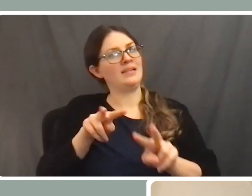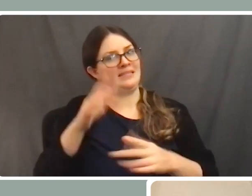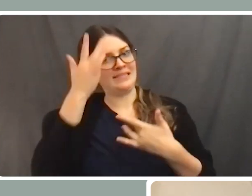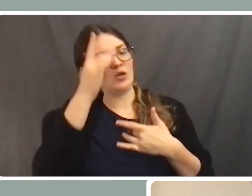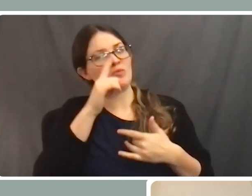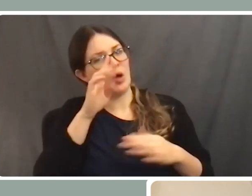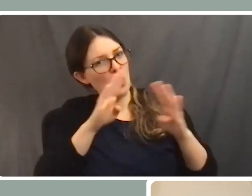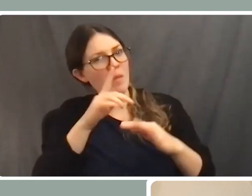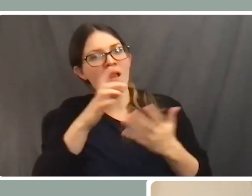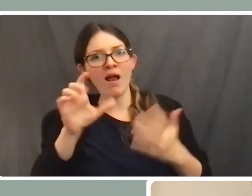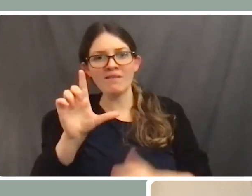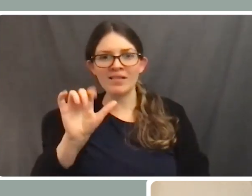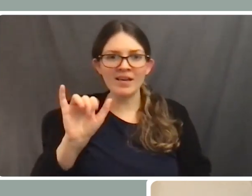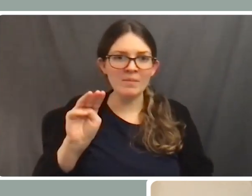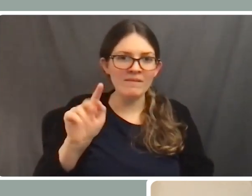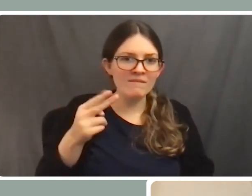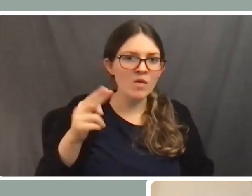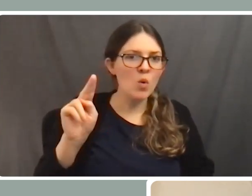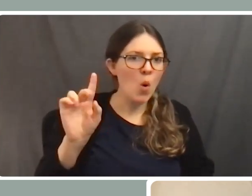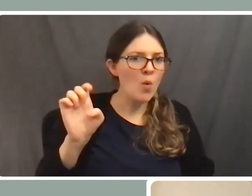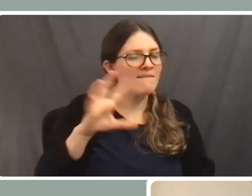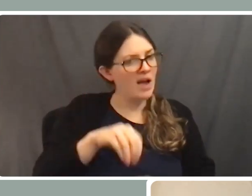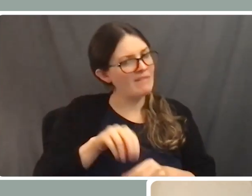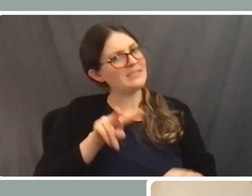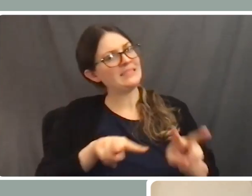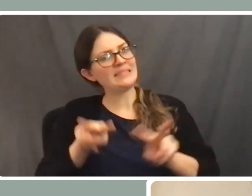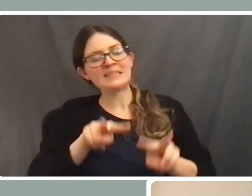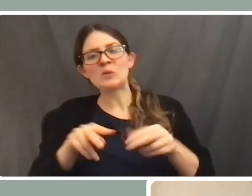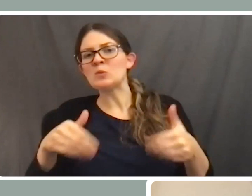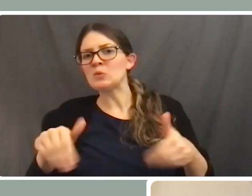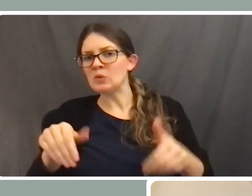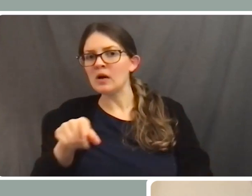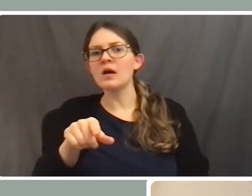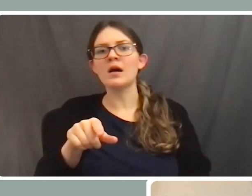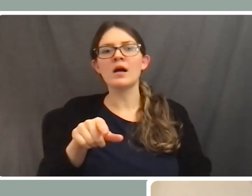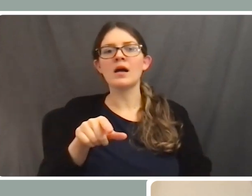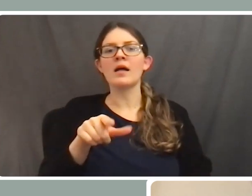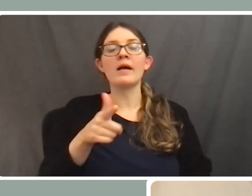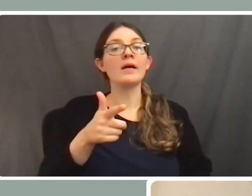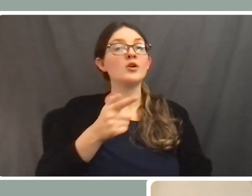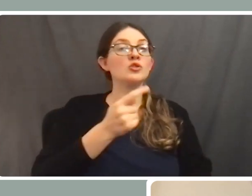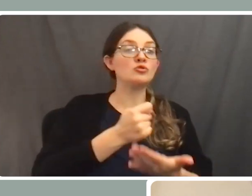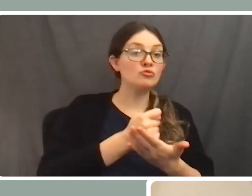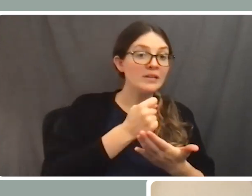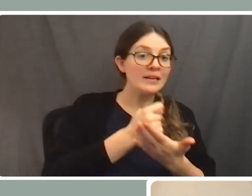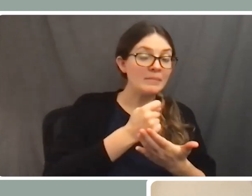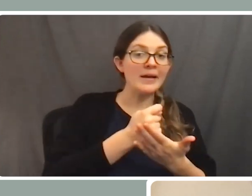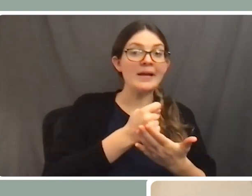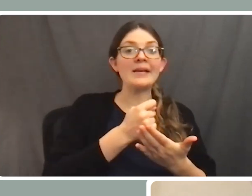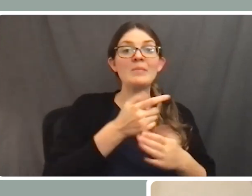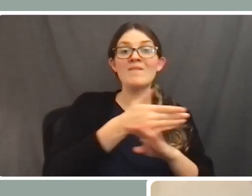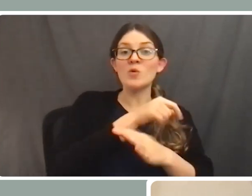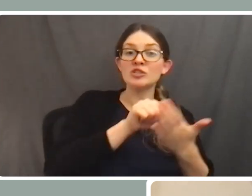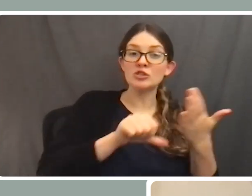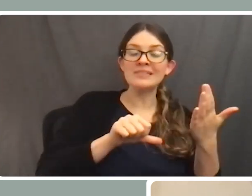had a lot of lymph nodes involved or something like that. They didn't have as good of a response as I hoped to treatment that they got before